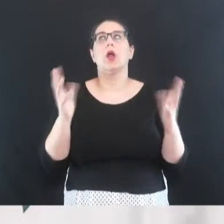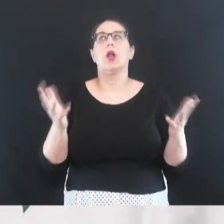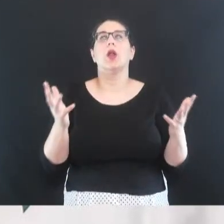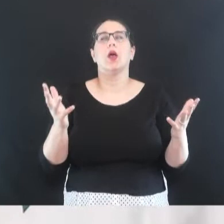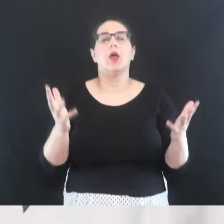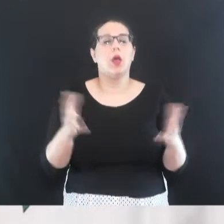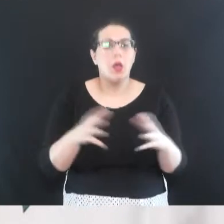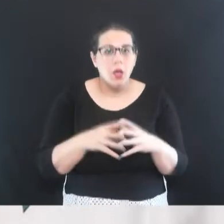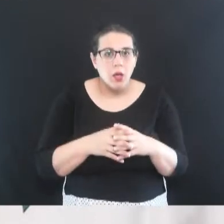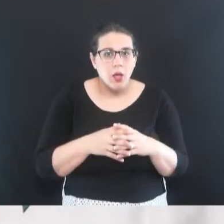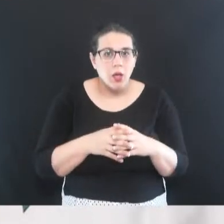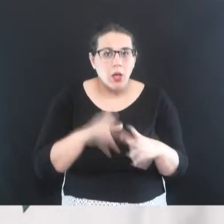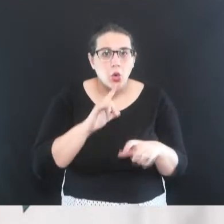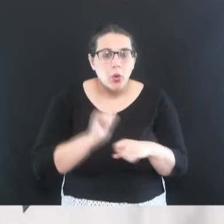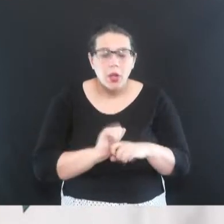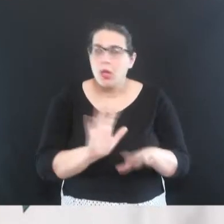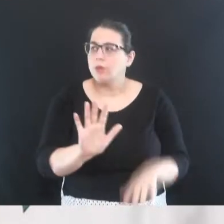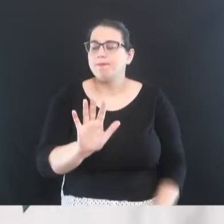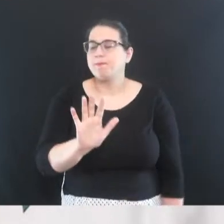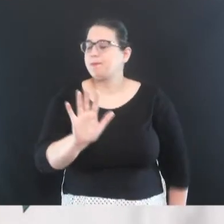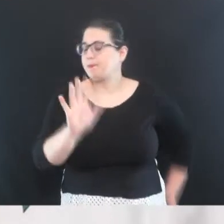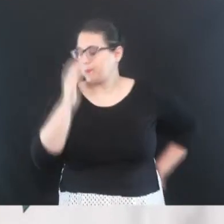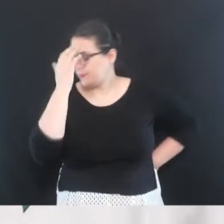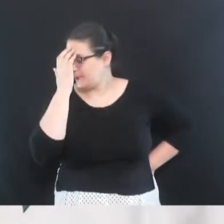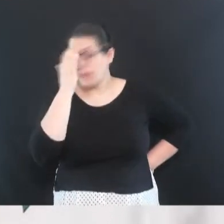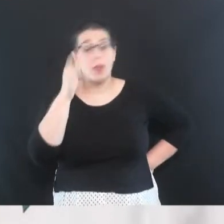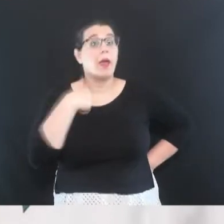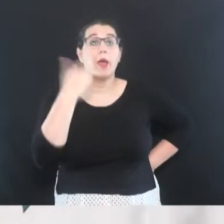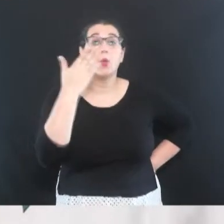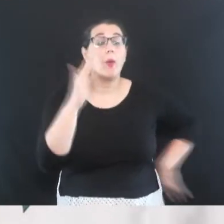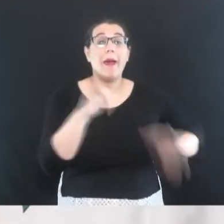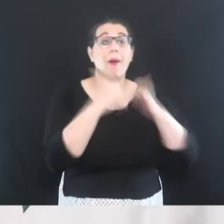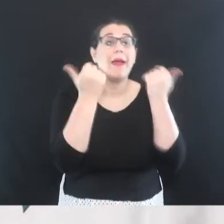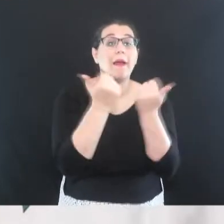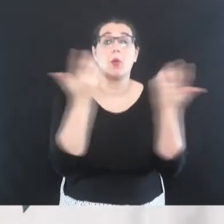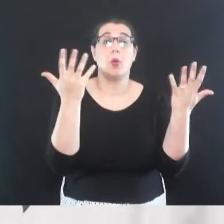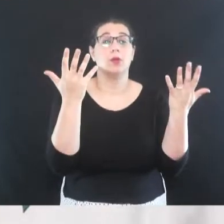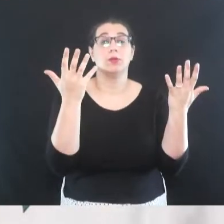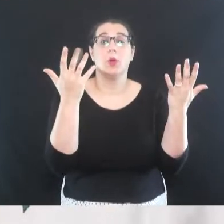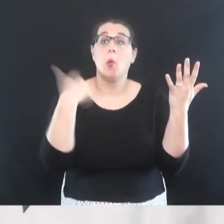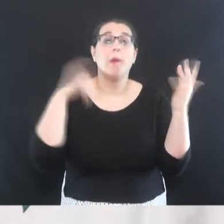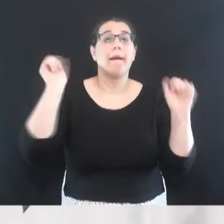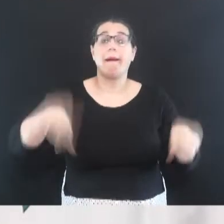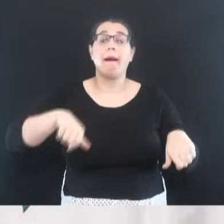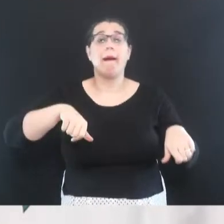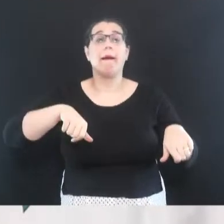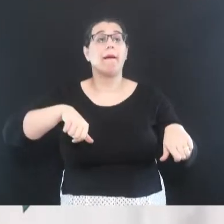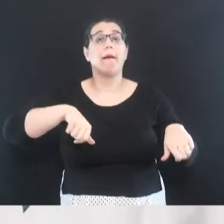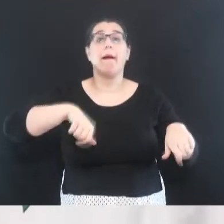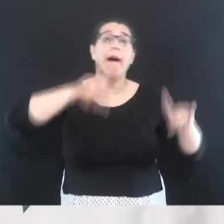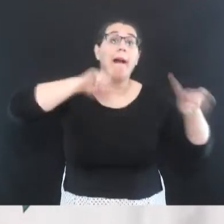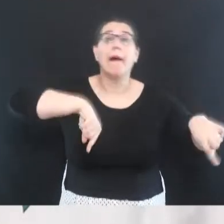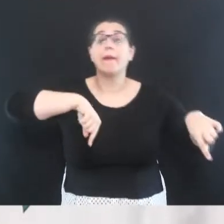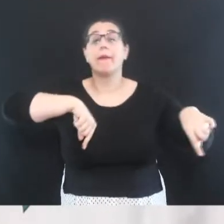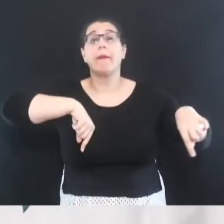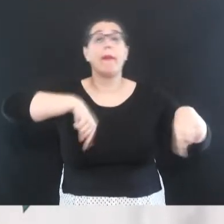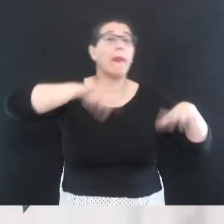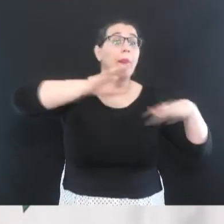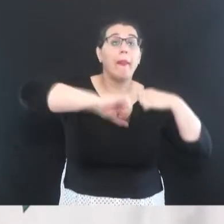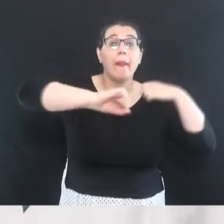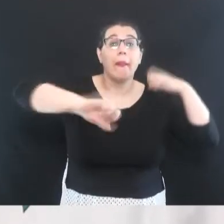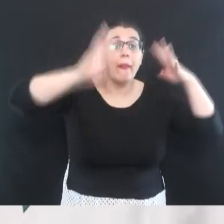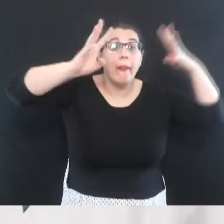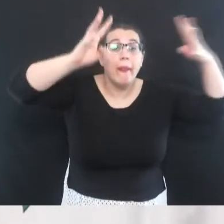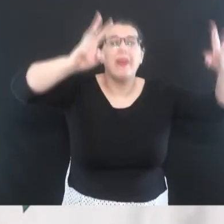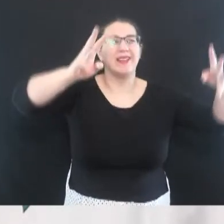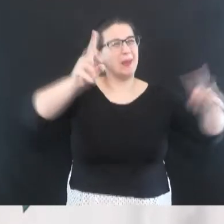literally, I don't know how anybody, I mean, we can go on and on with an answer and everything, but of course it's politics. Of course